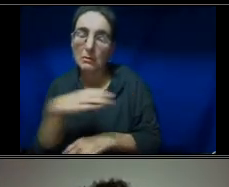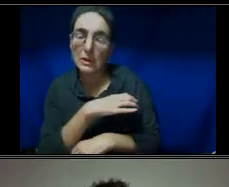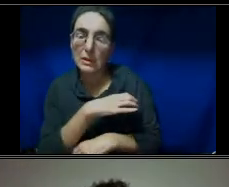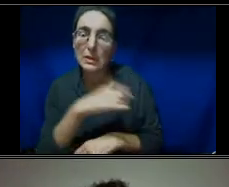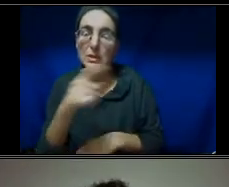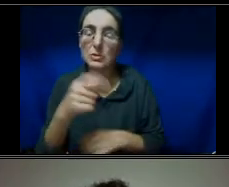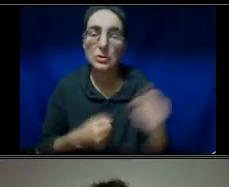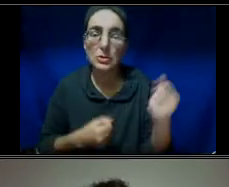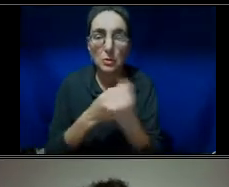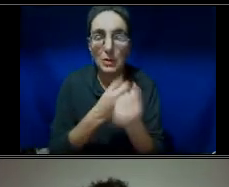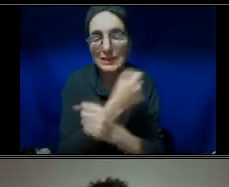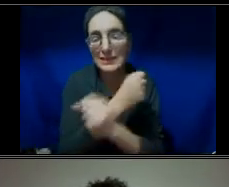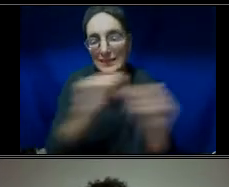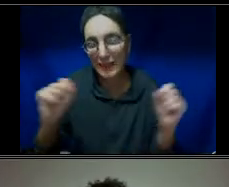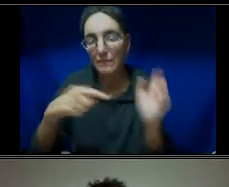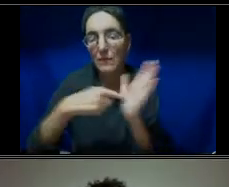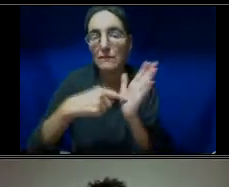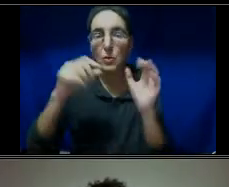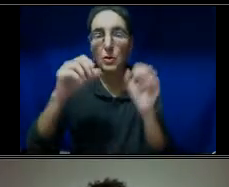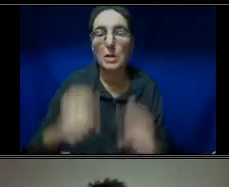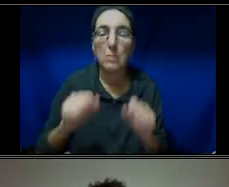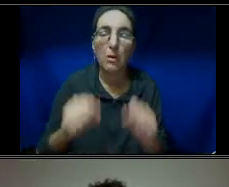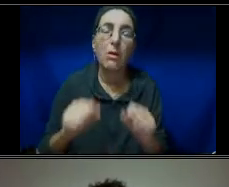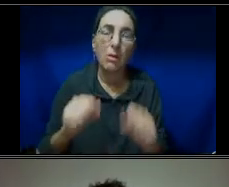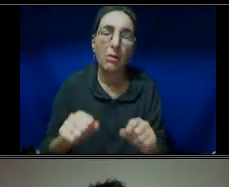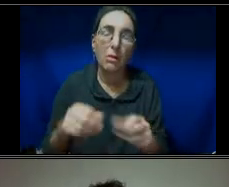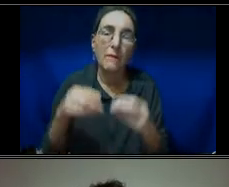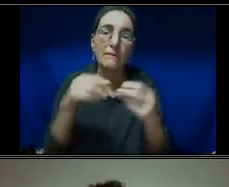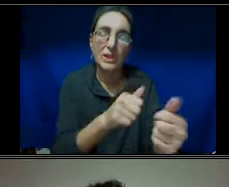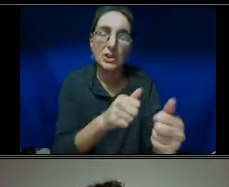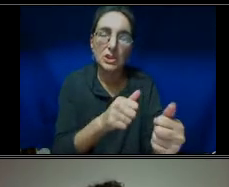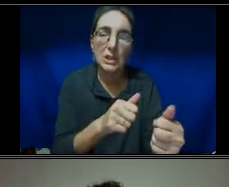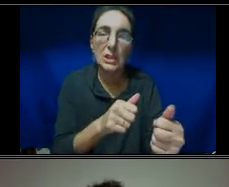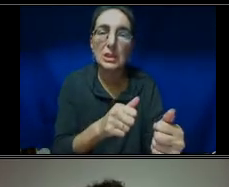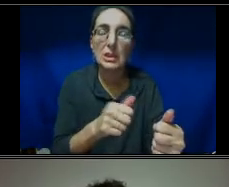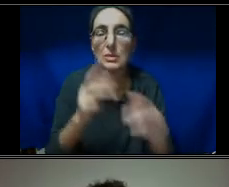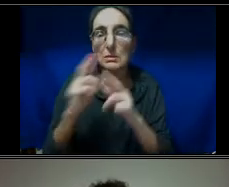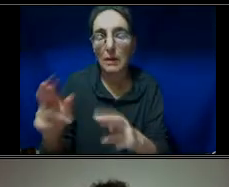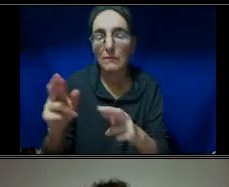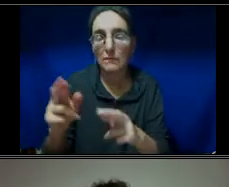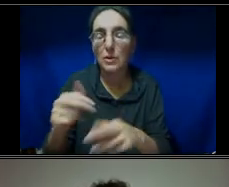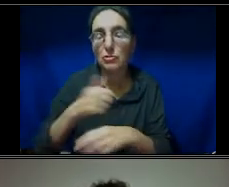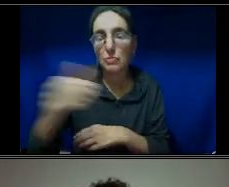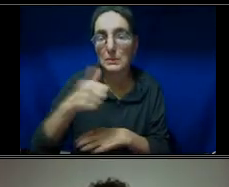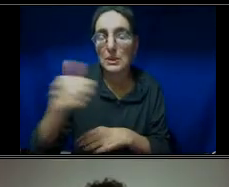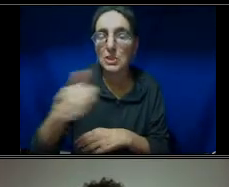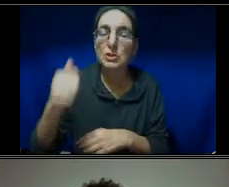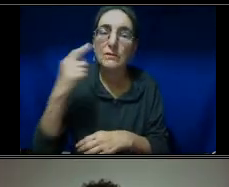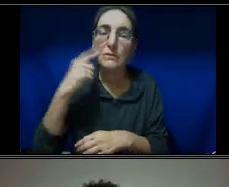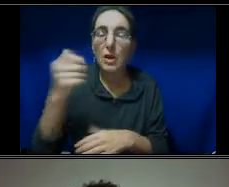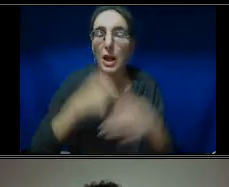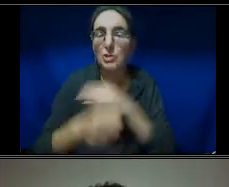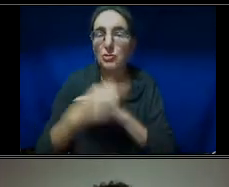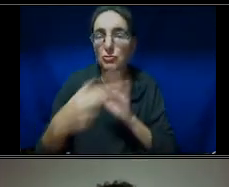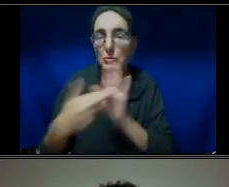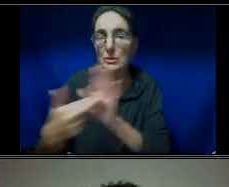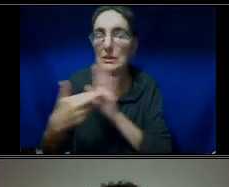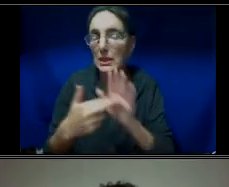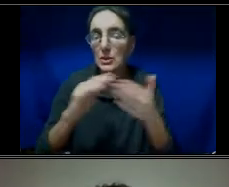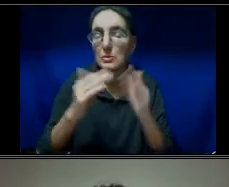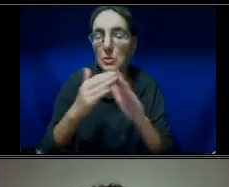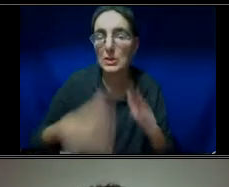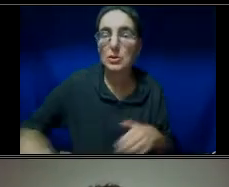safe, affordable, reliable, efficient, and dignified transportation for under-resourced communities throughout the state. Next